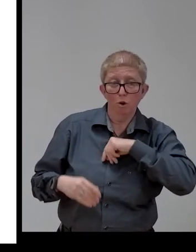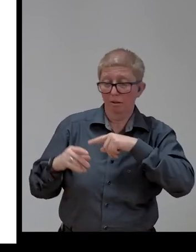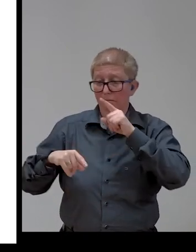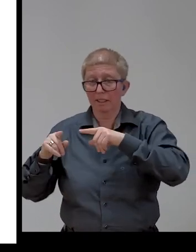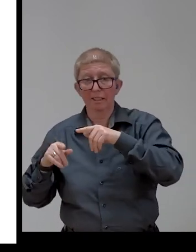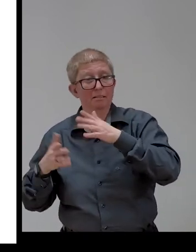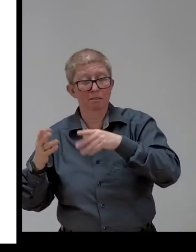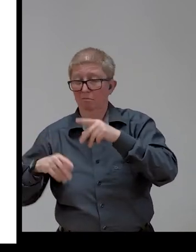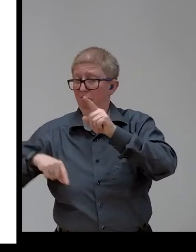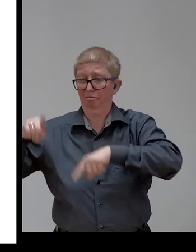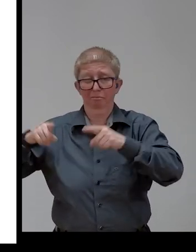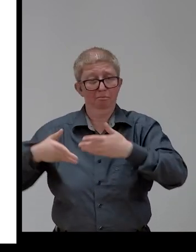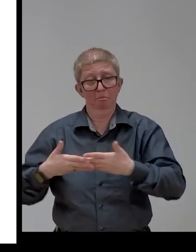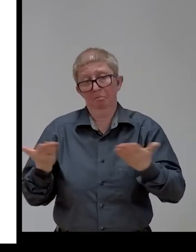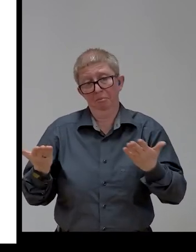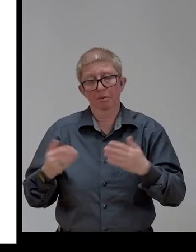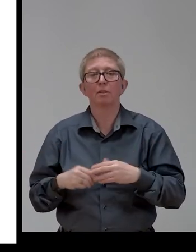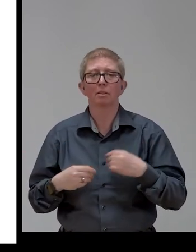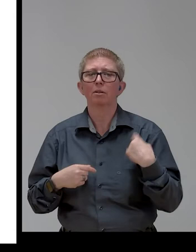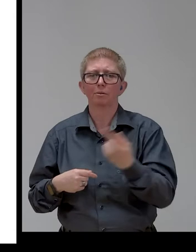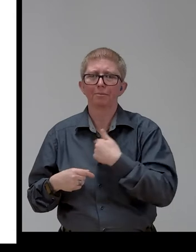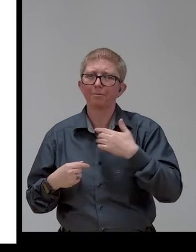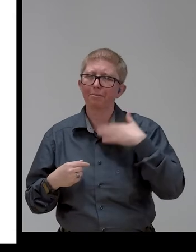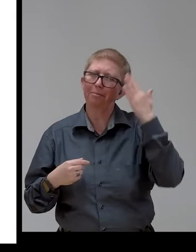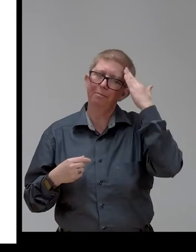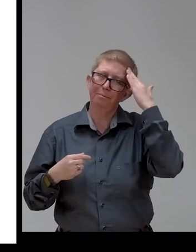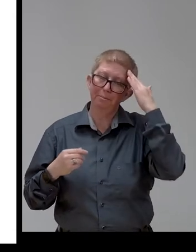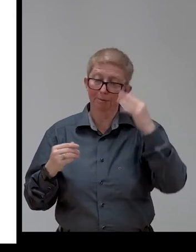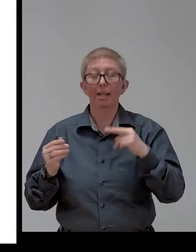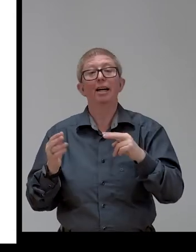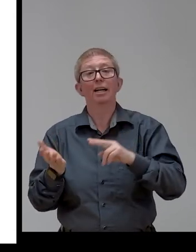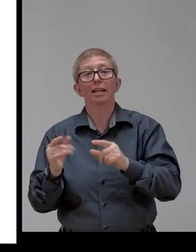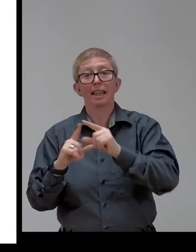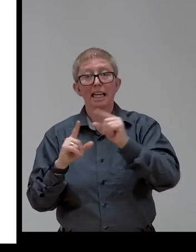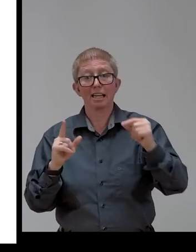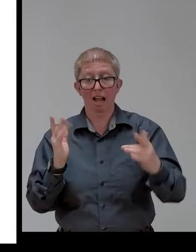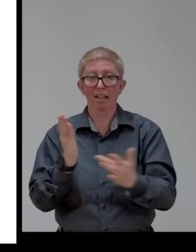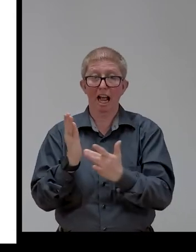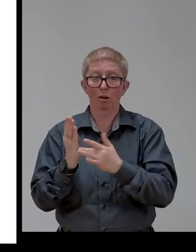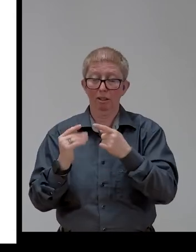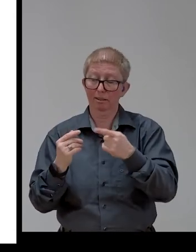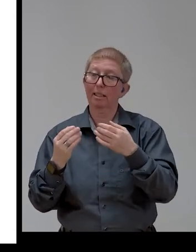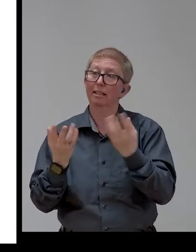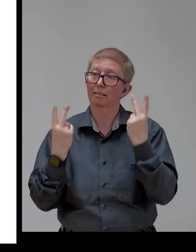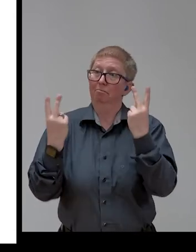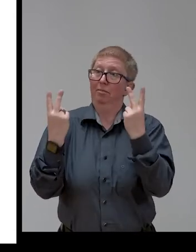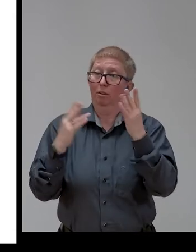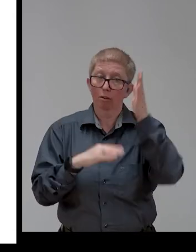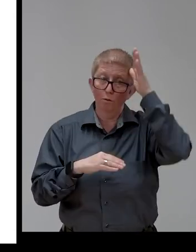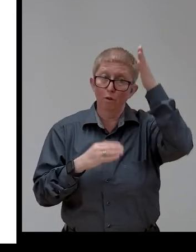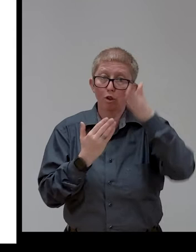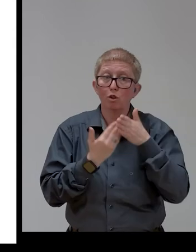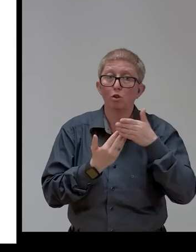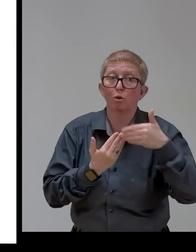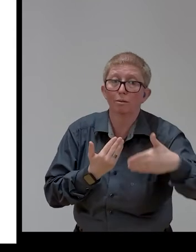We really believe digital and technological jobs are the future, but that future that seems to be so far away is